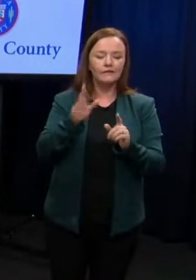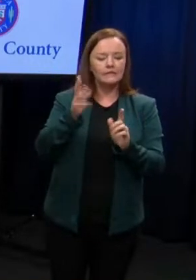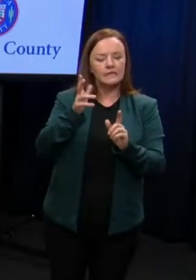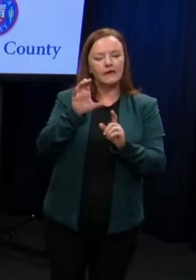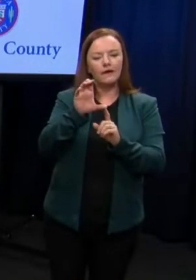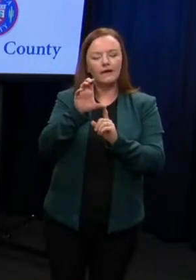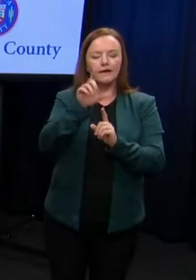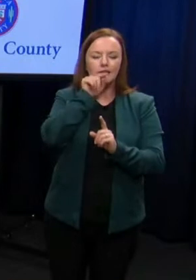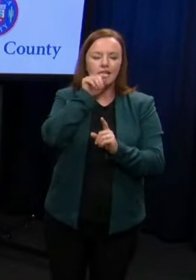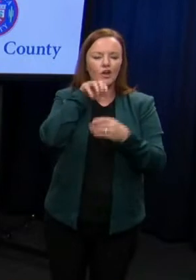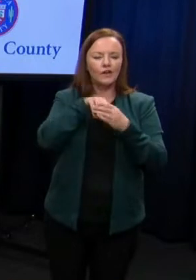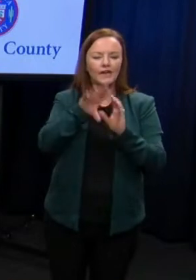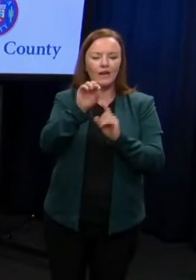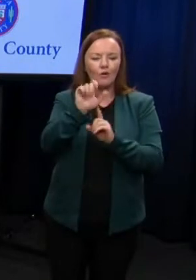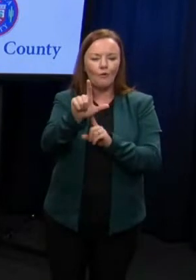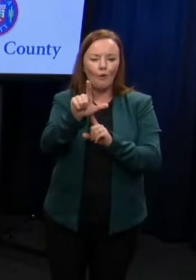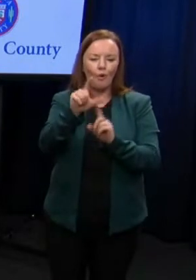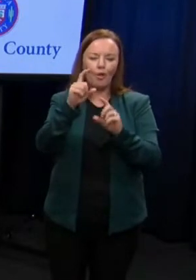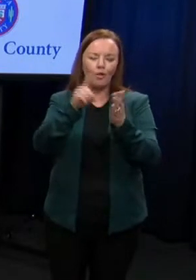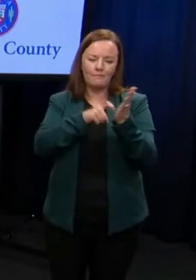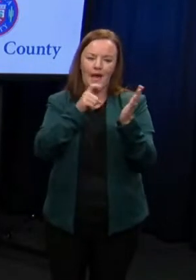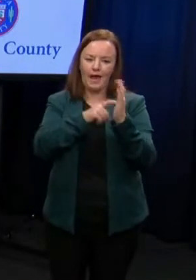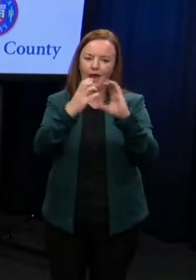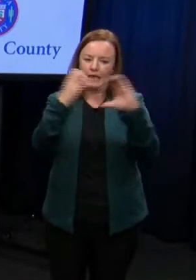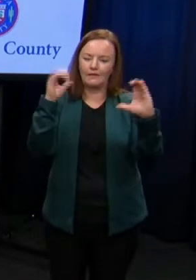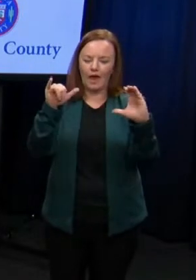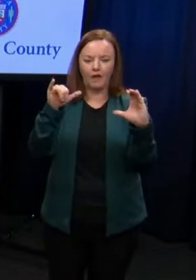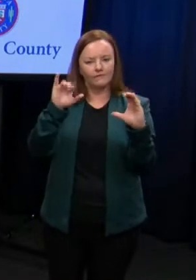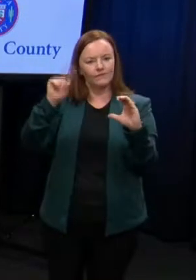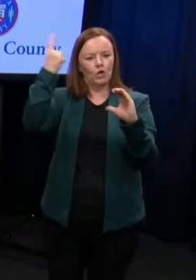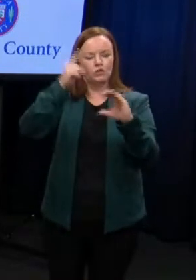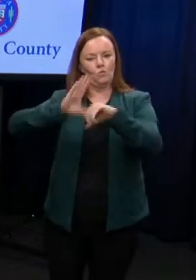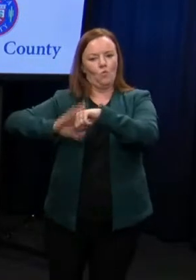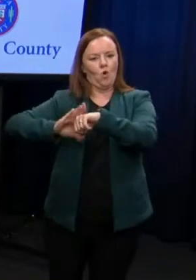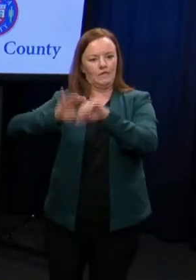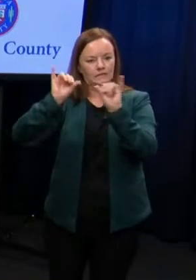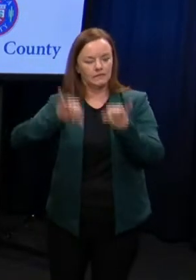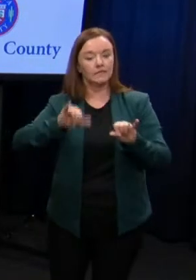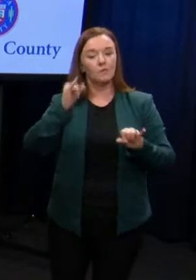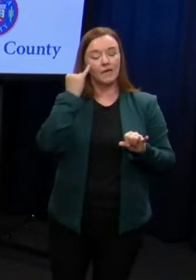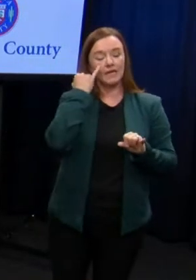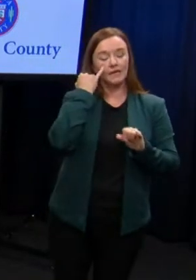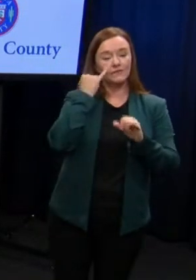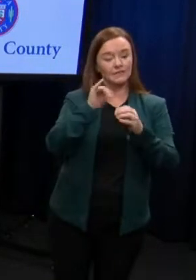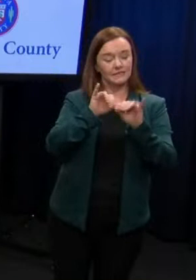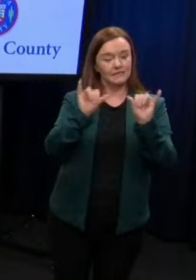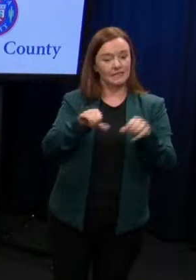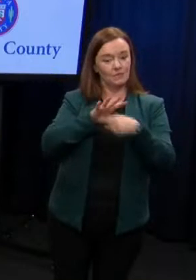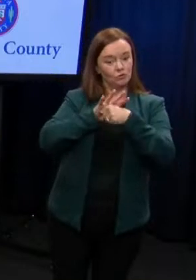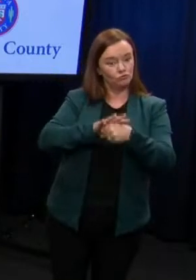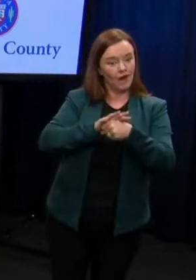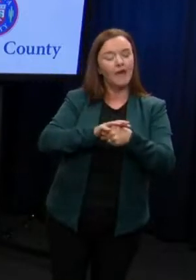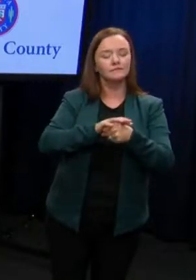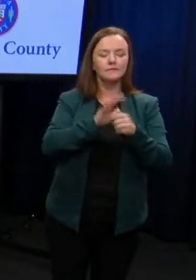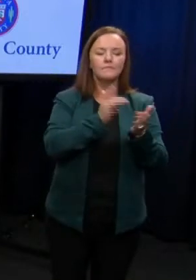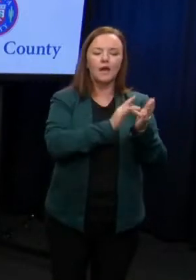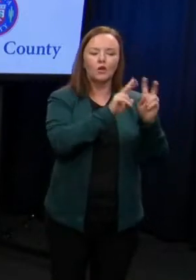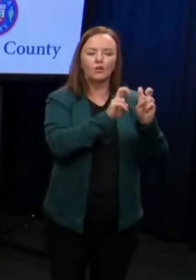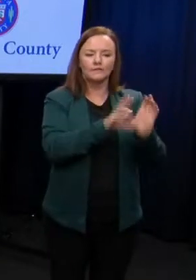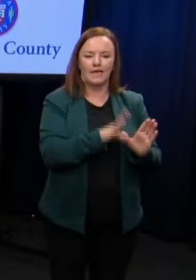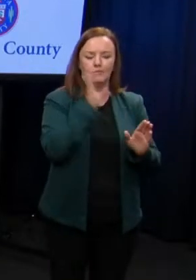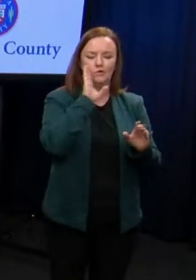and that is a place where we can start to see if there is stress on the system if funeral homes are not able to